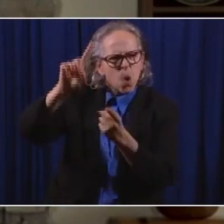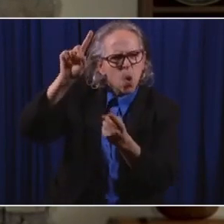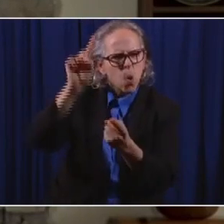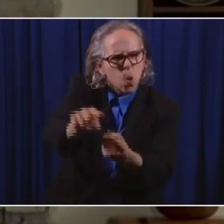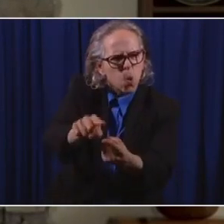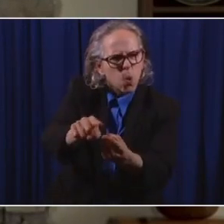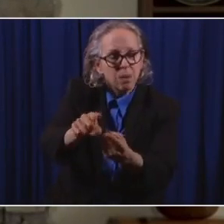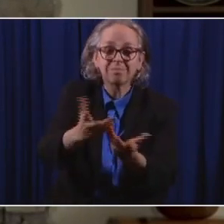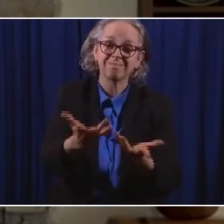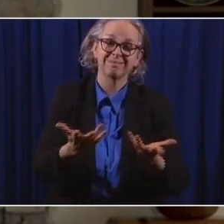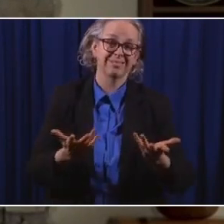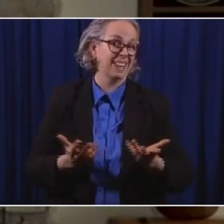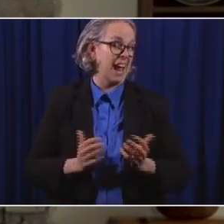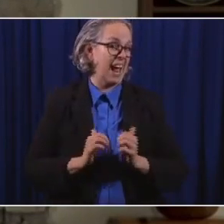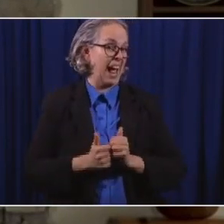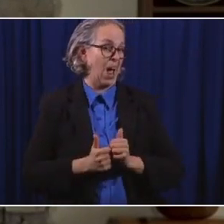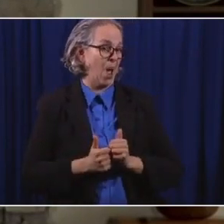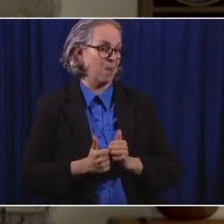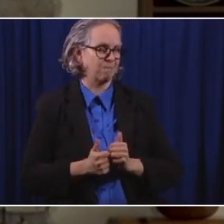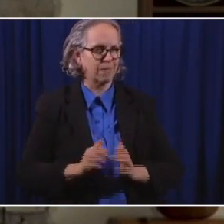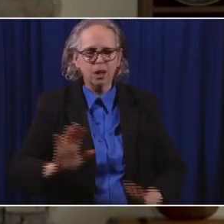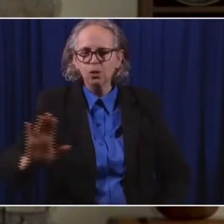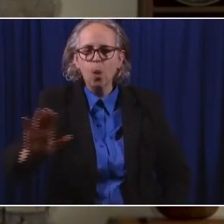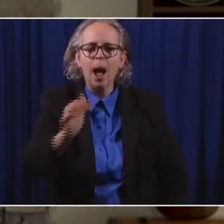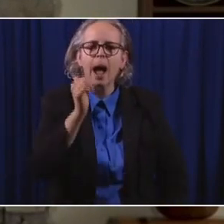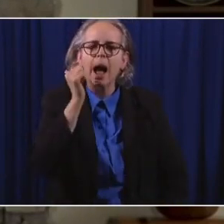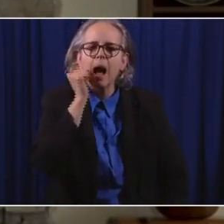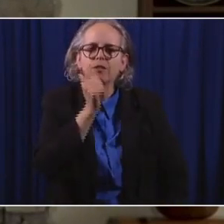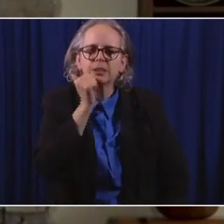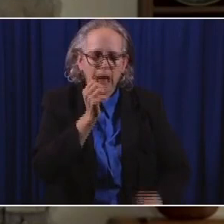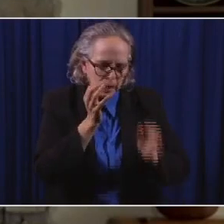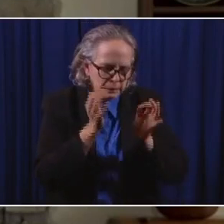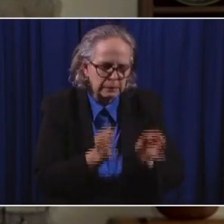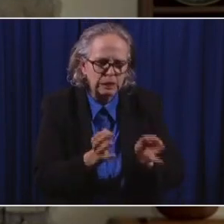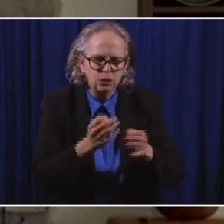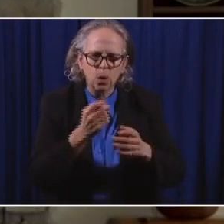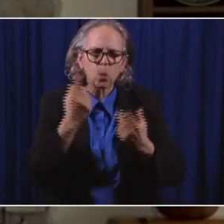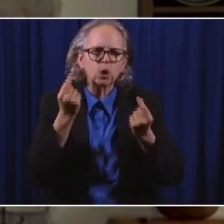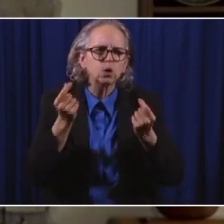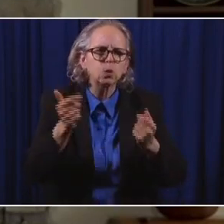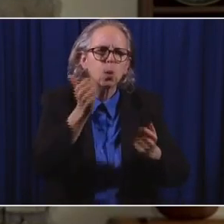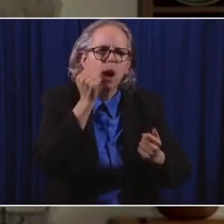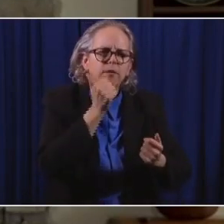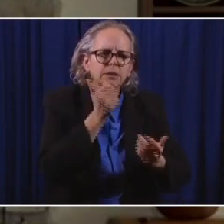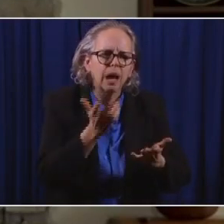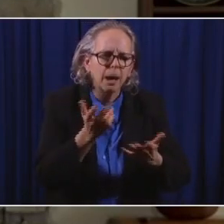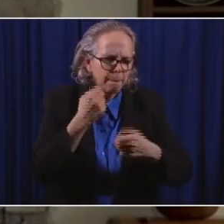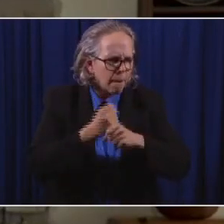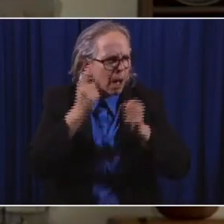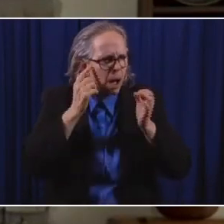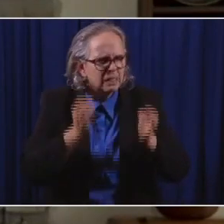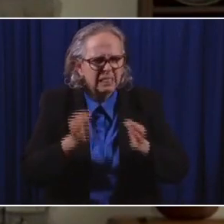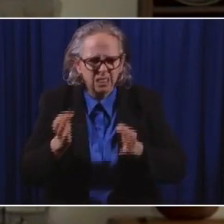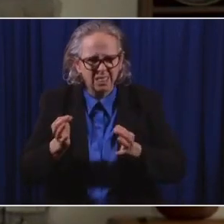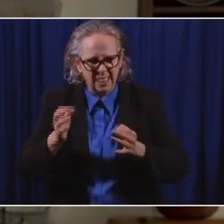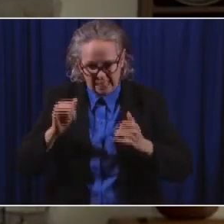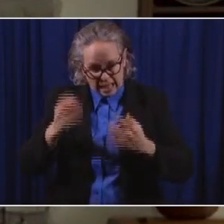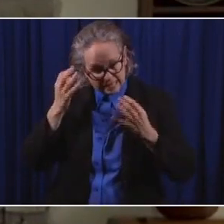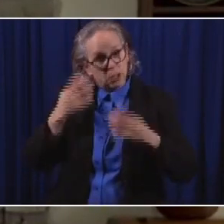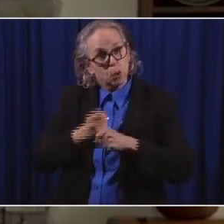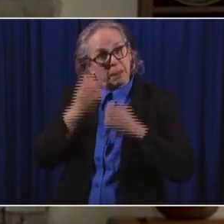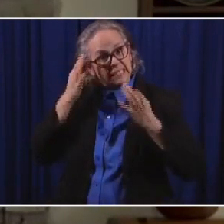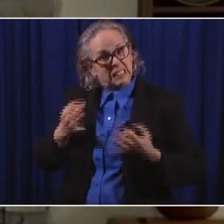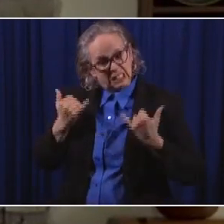day will really determine what kind of winter that we have. We must mask